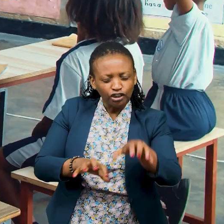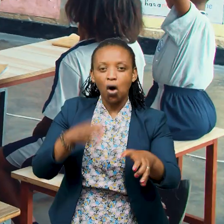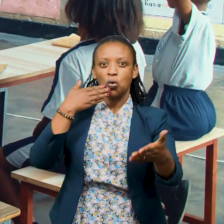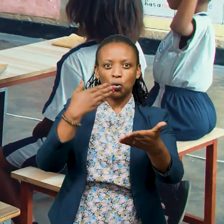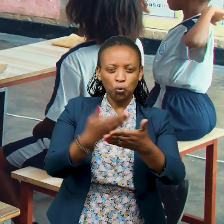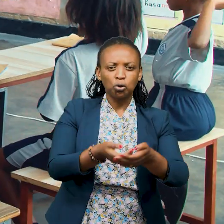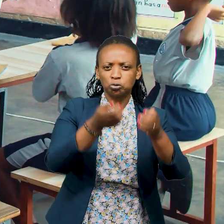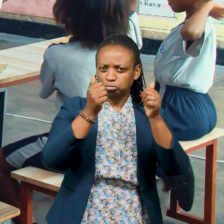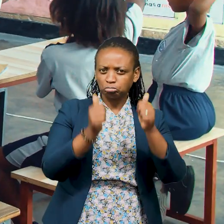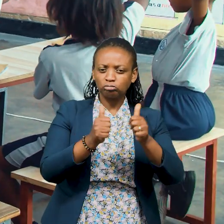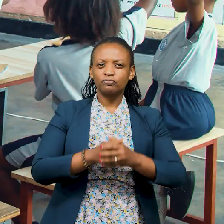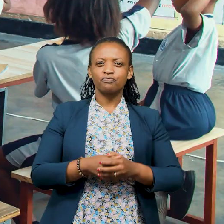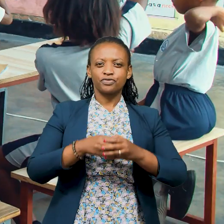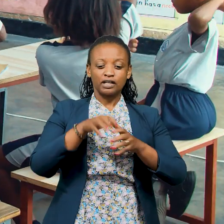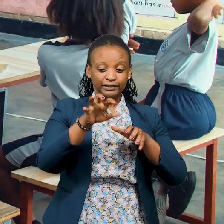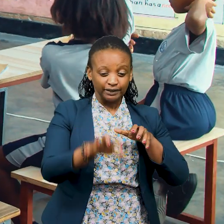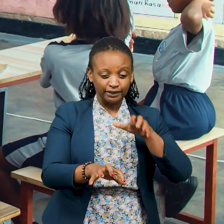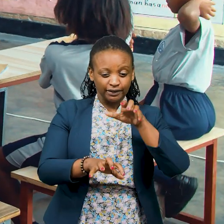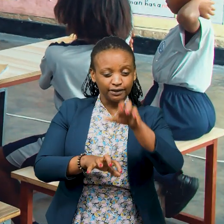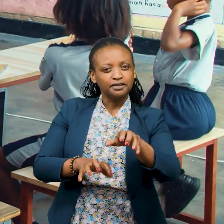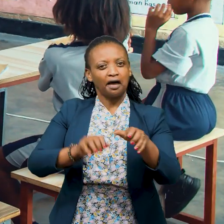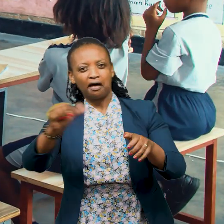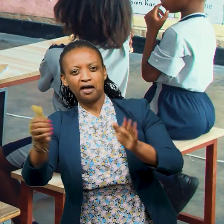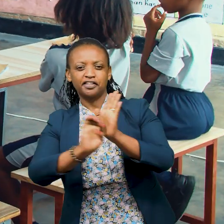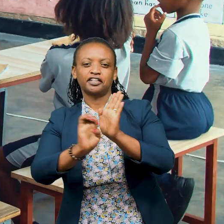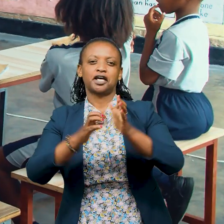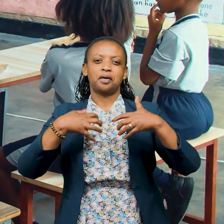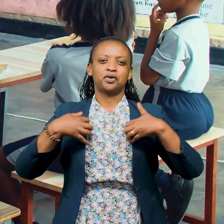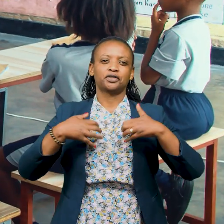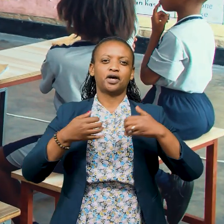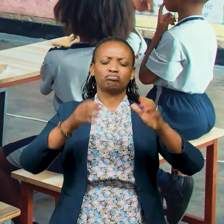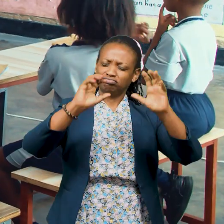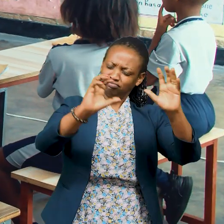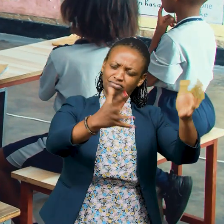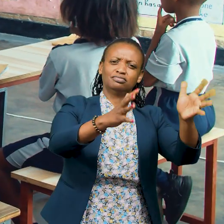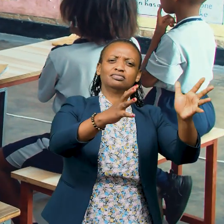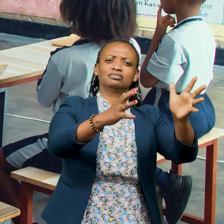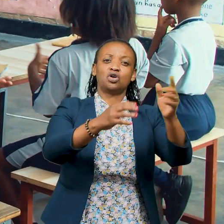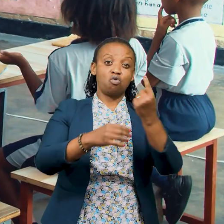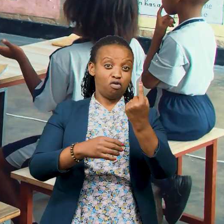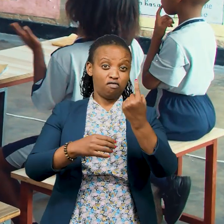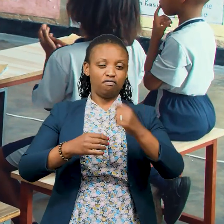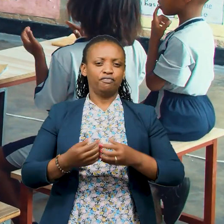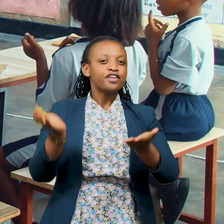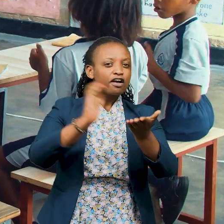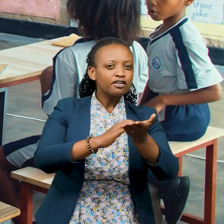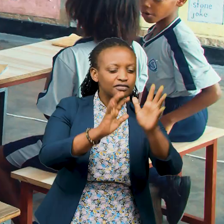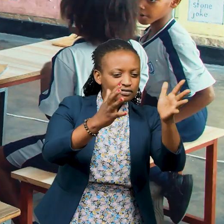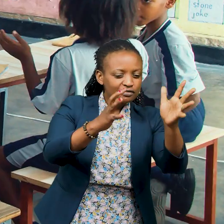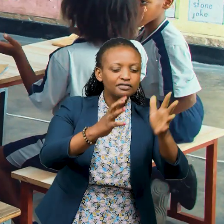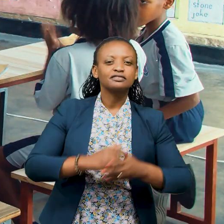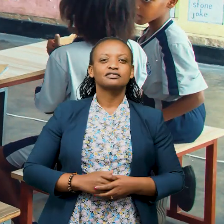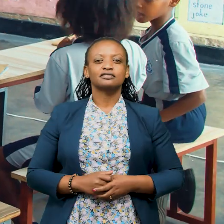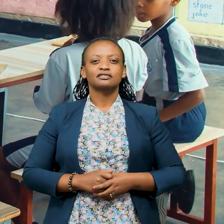Cheetah. Very good. A cheetah is another example of animal. Can we clap for him once?